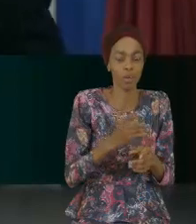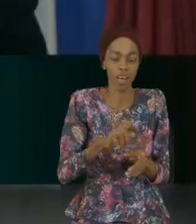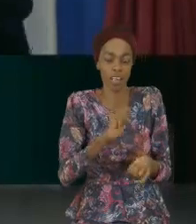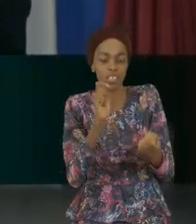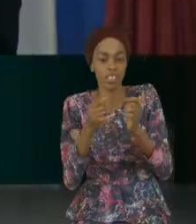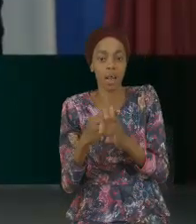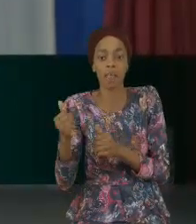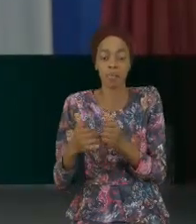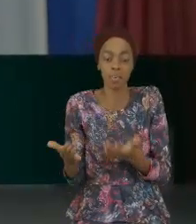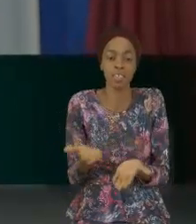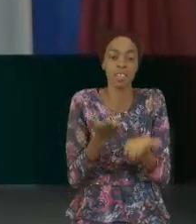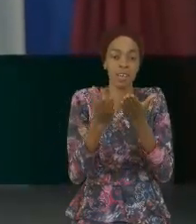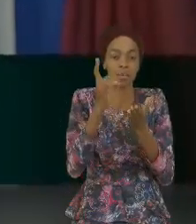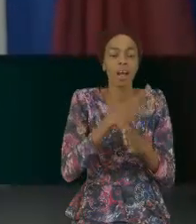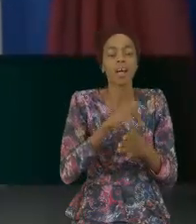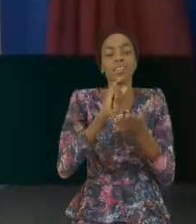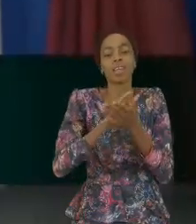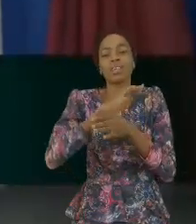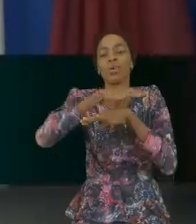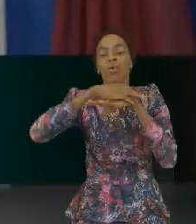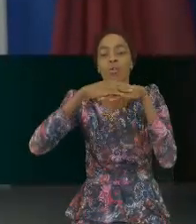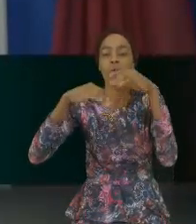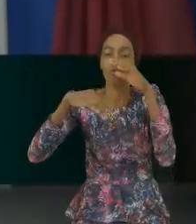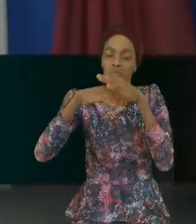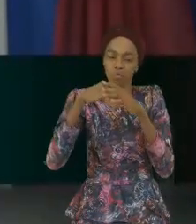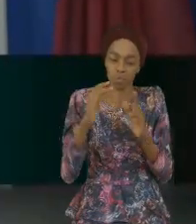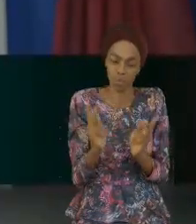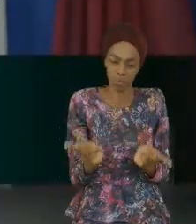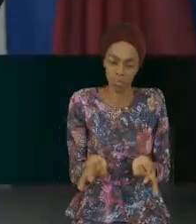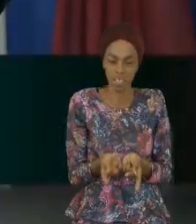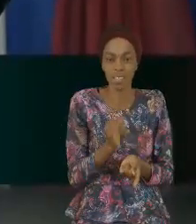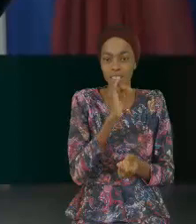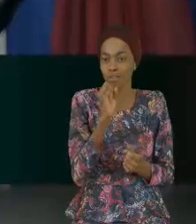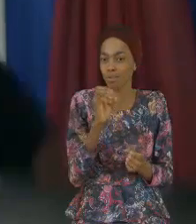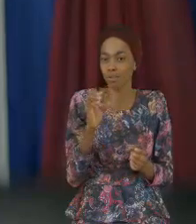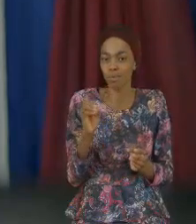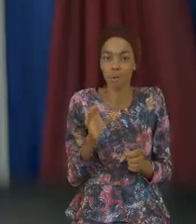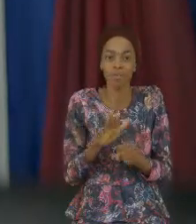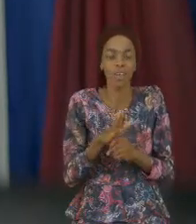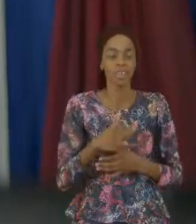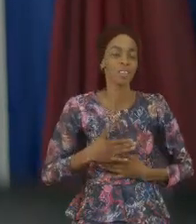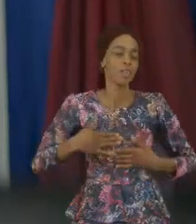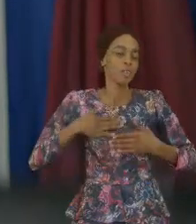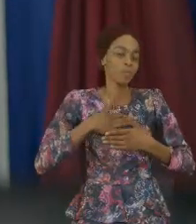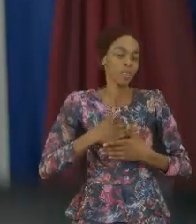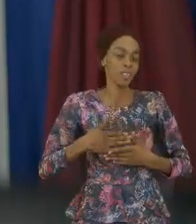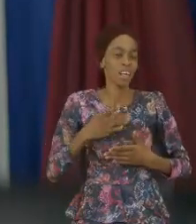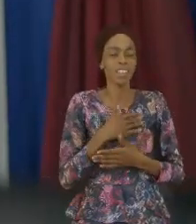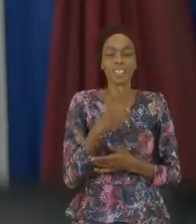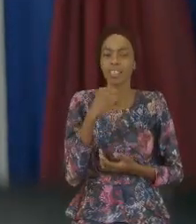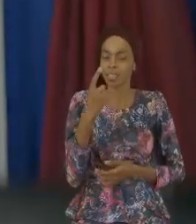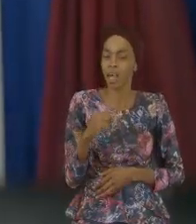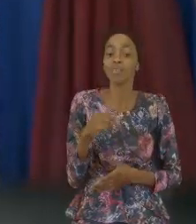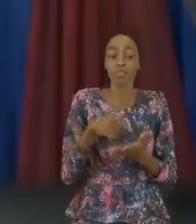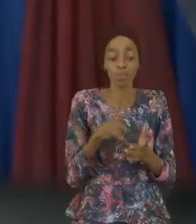you, and this comfort zone is so full of pleasure that's where you want